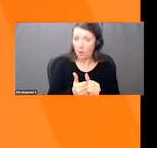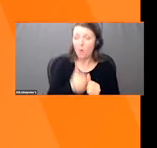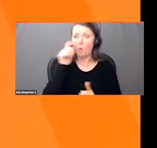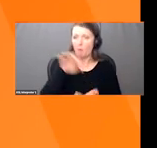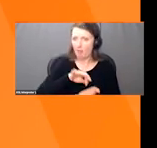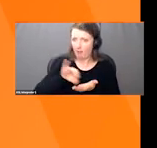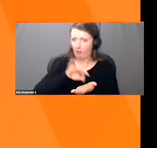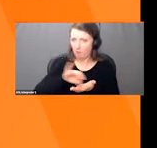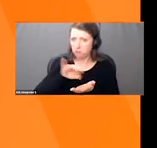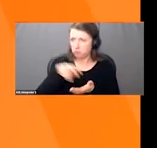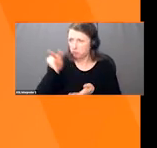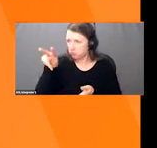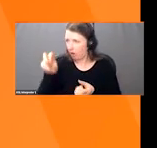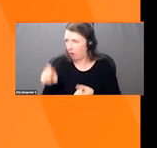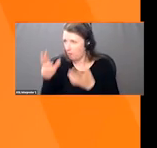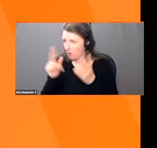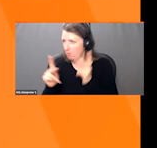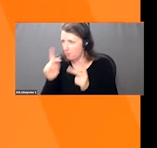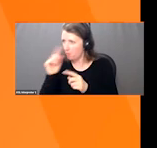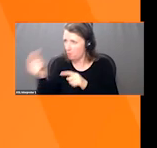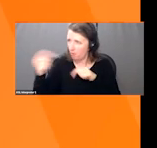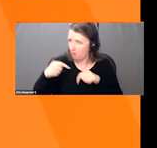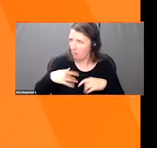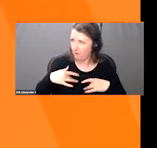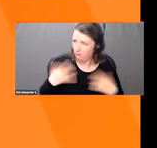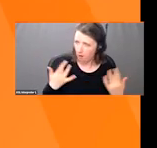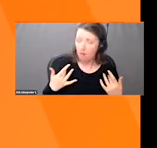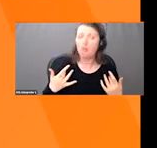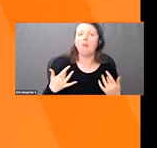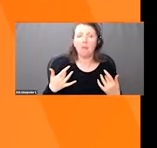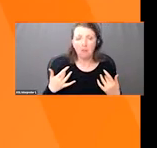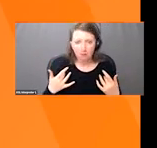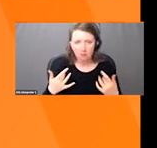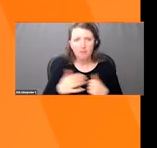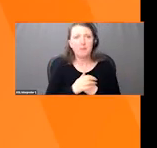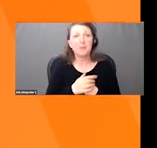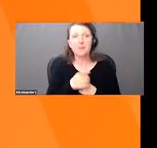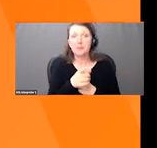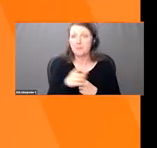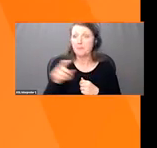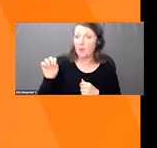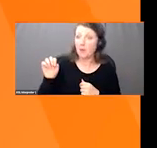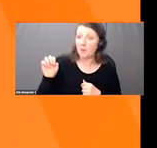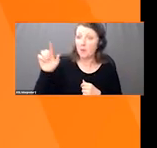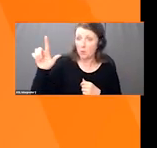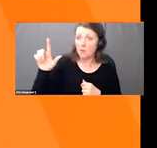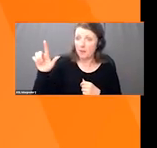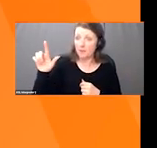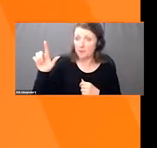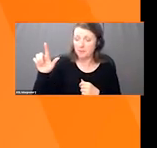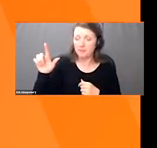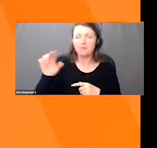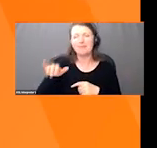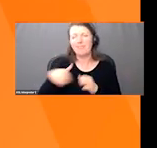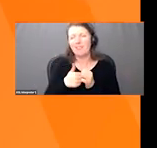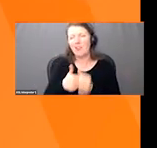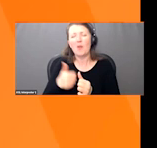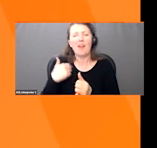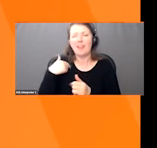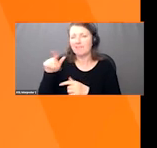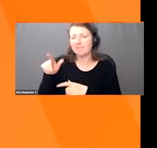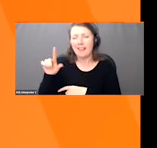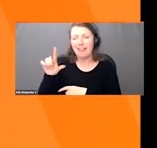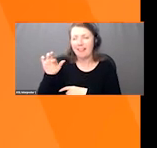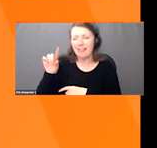newsletters. I can see all. These are the popular ones of today using, and it is algorithm driven based on like what my